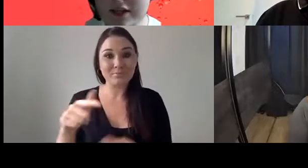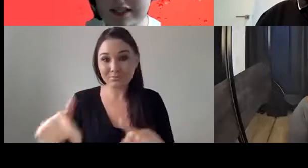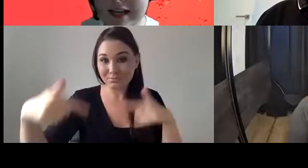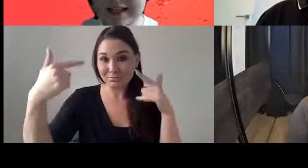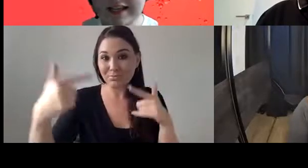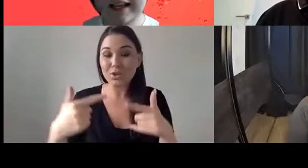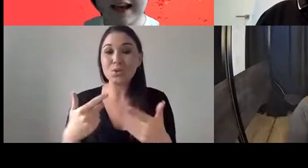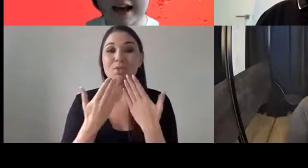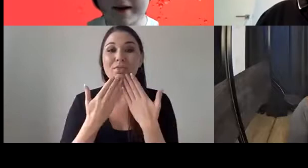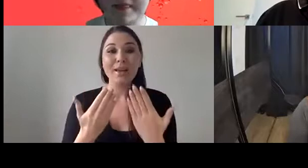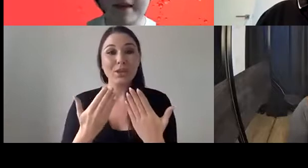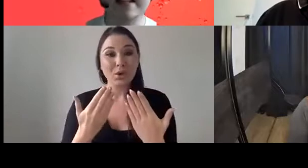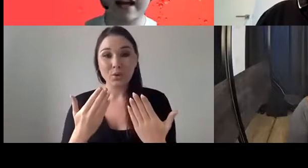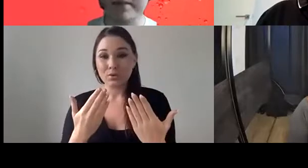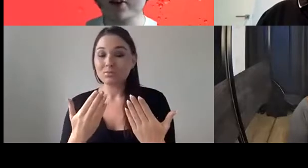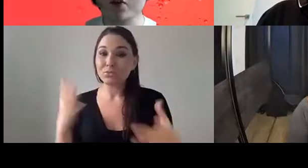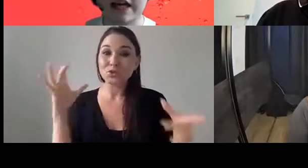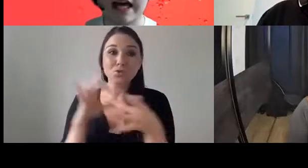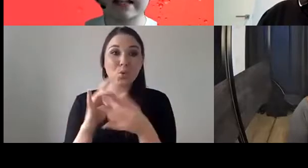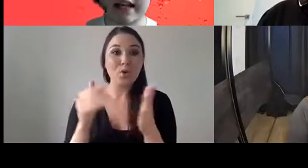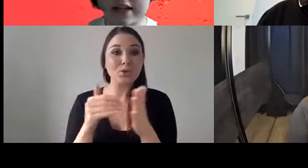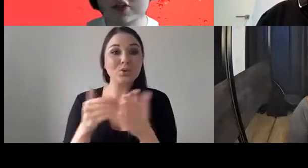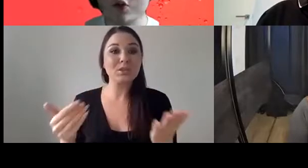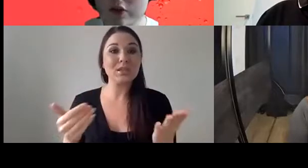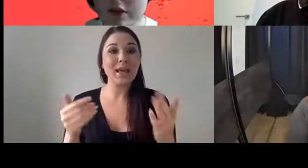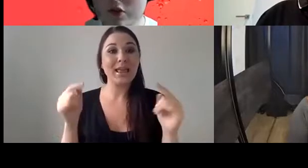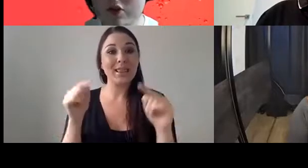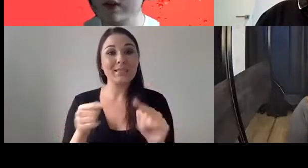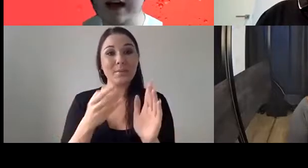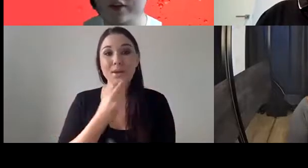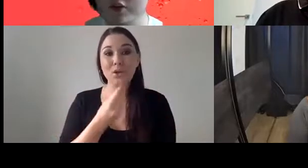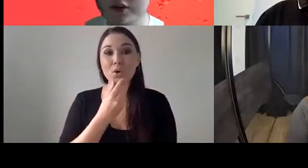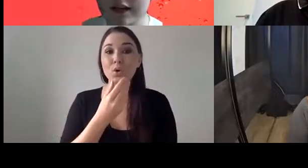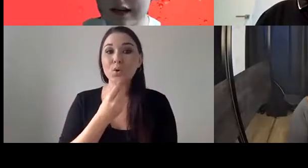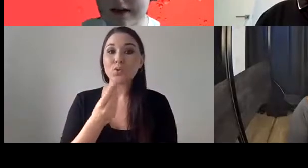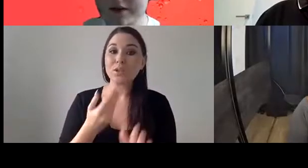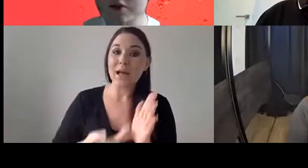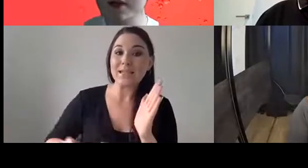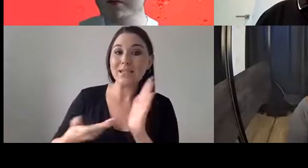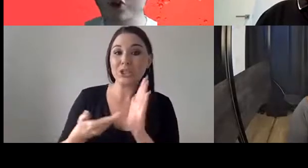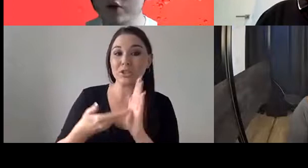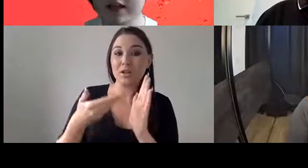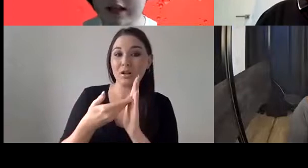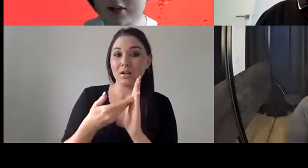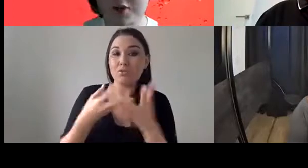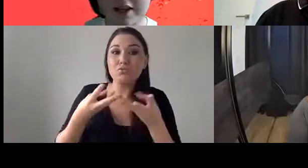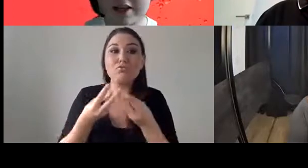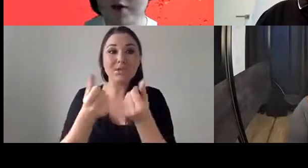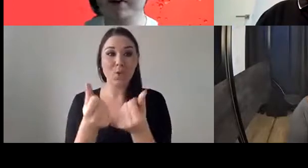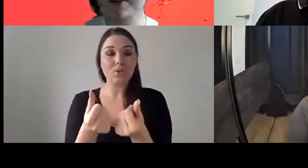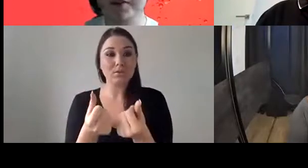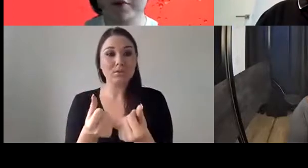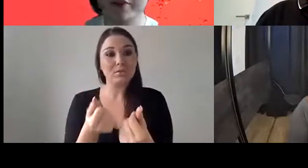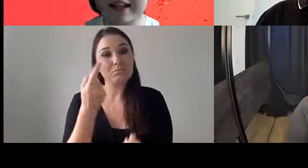to be joining today. And this can be used as an additional resource to the hackathon and to the people that are joining that. So